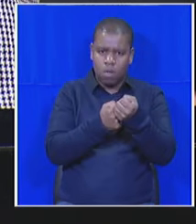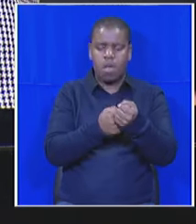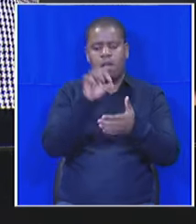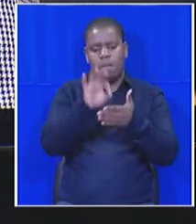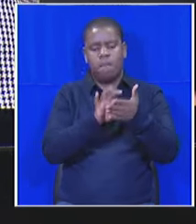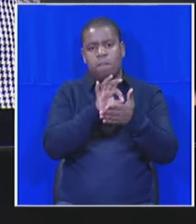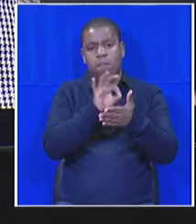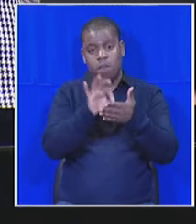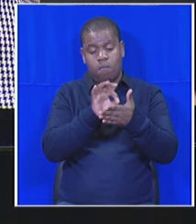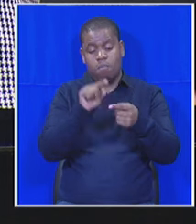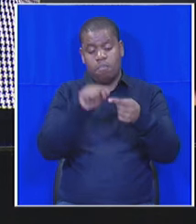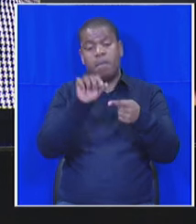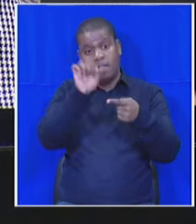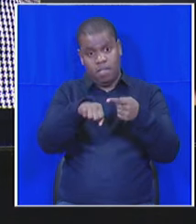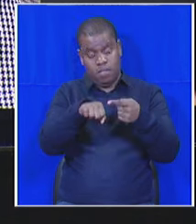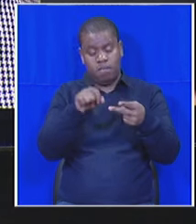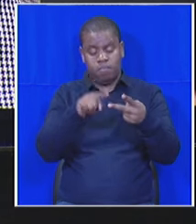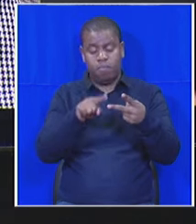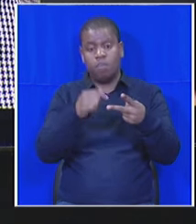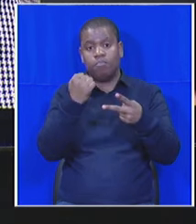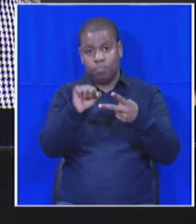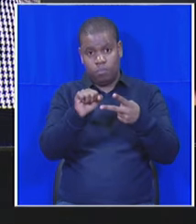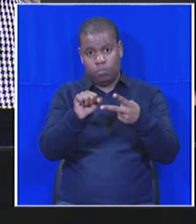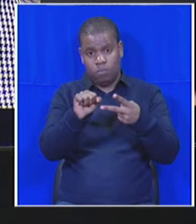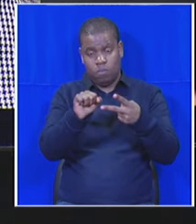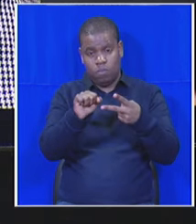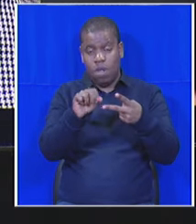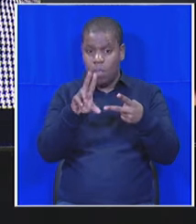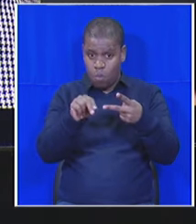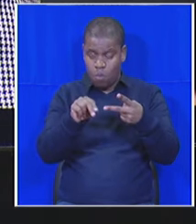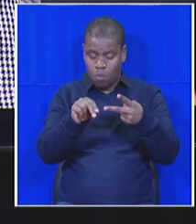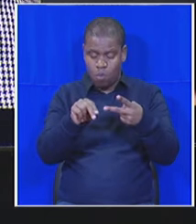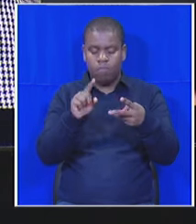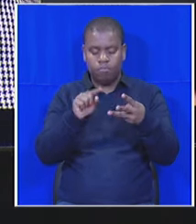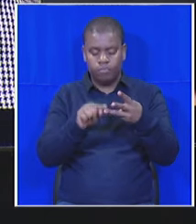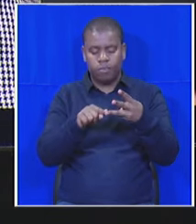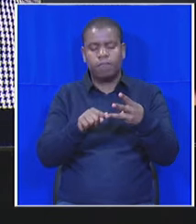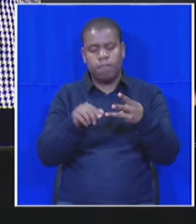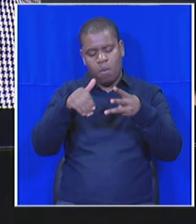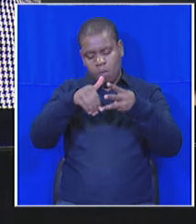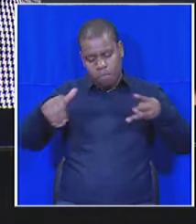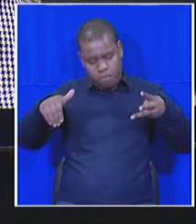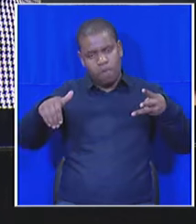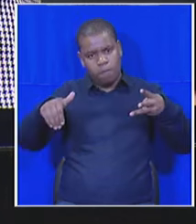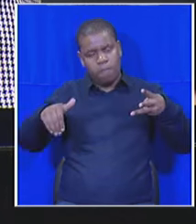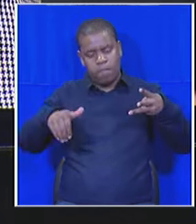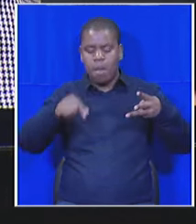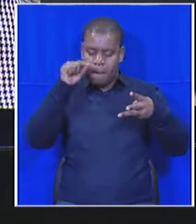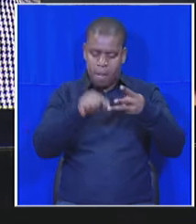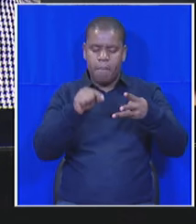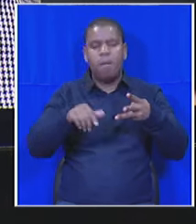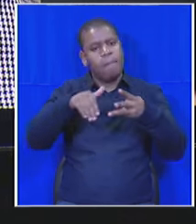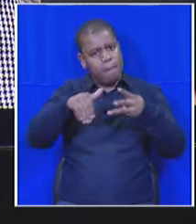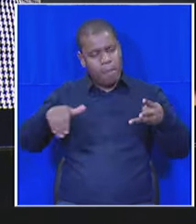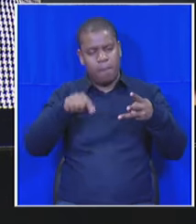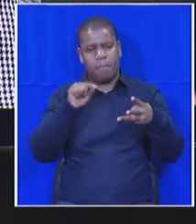the yes button. Those against should press the no button. Those wishing to abstain should press the abstain